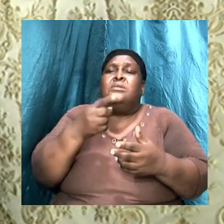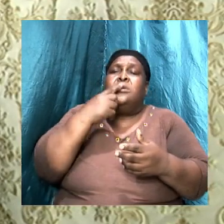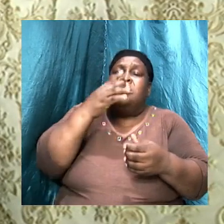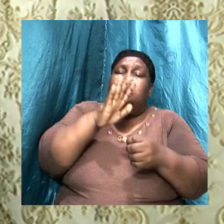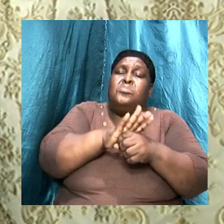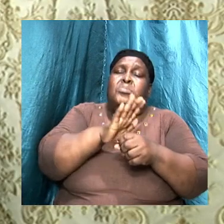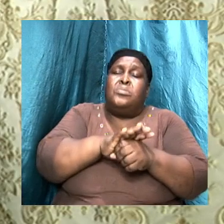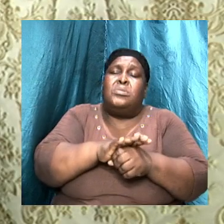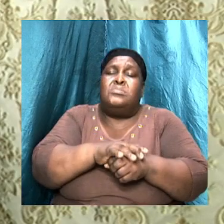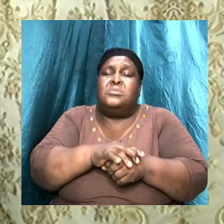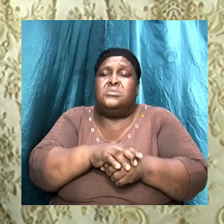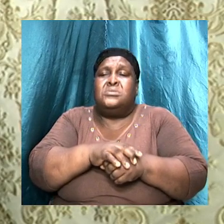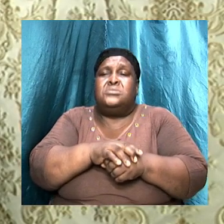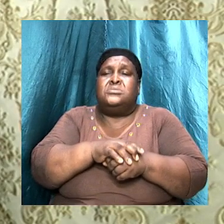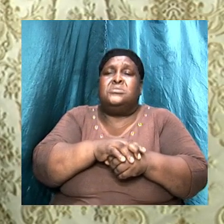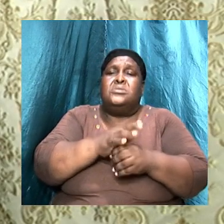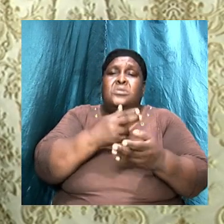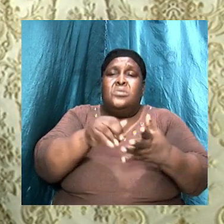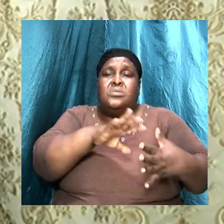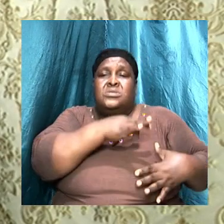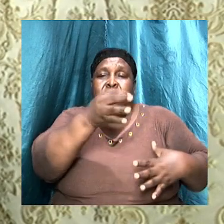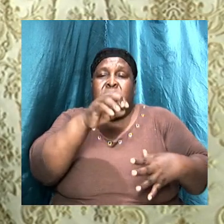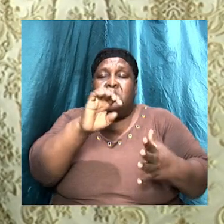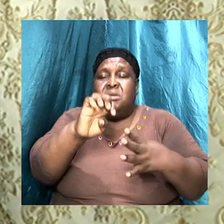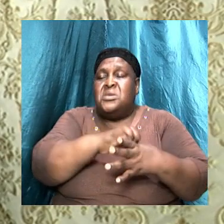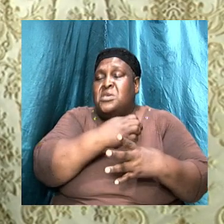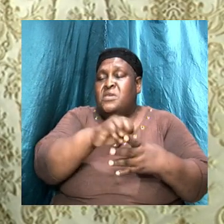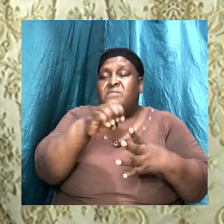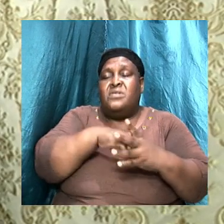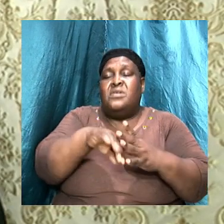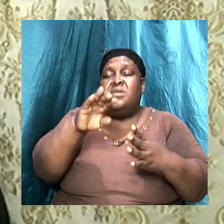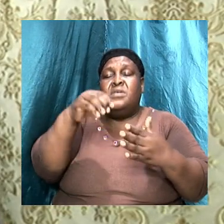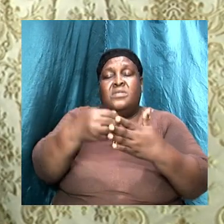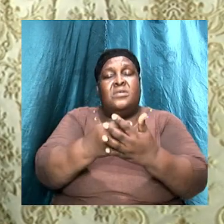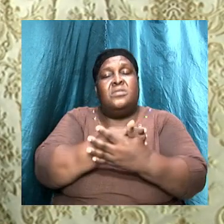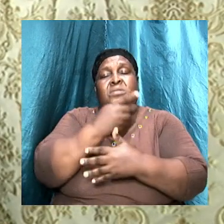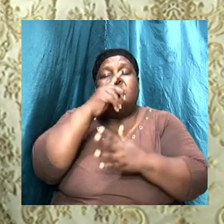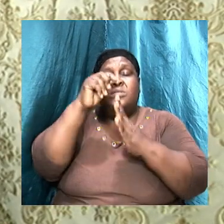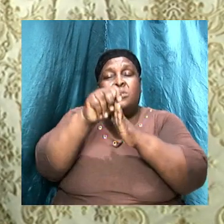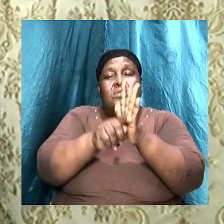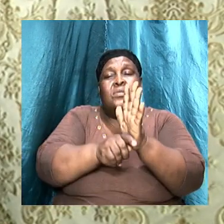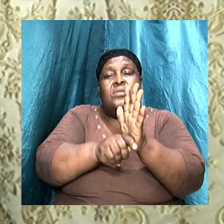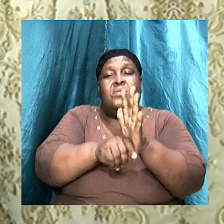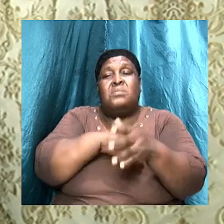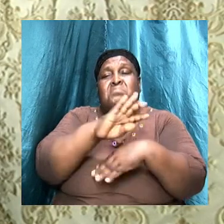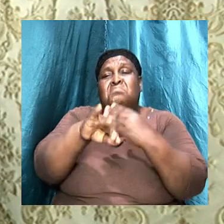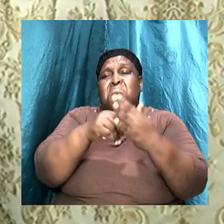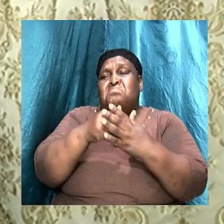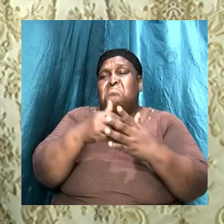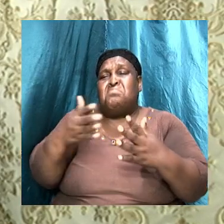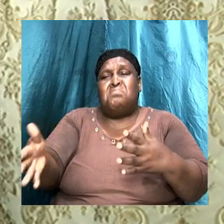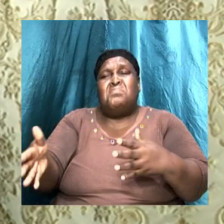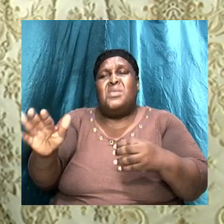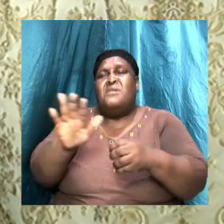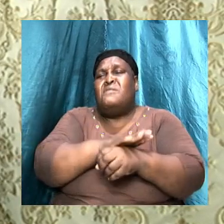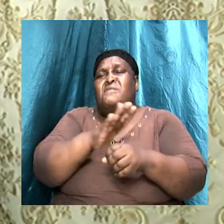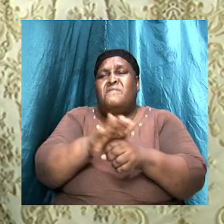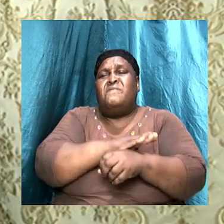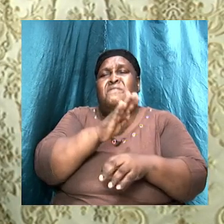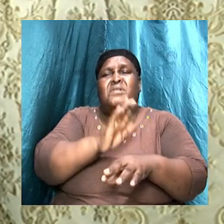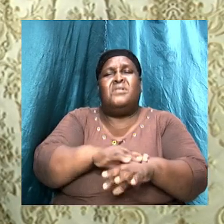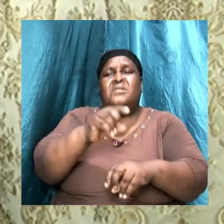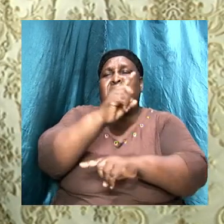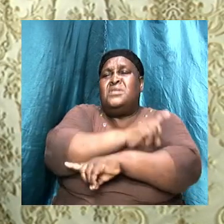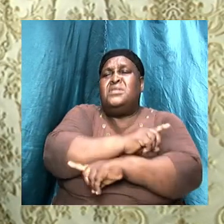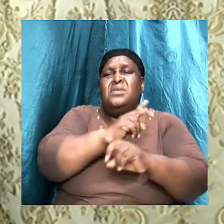Holy Spirit even in the New Testament all of this was fulfilled on the day of Pentecost that long